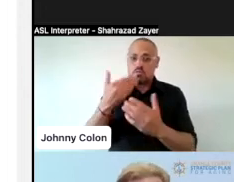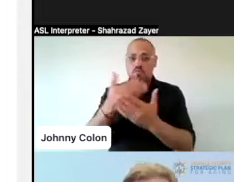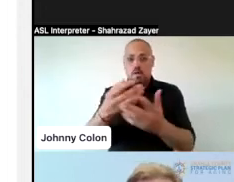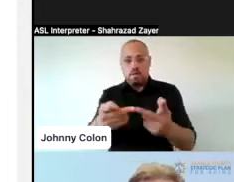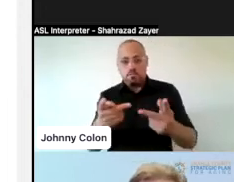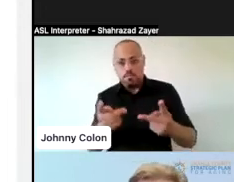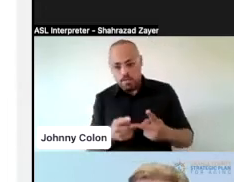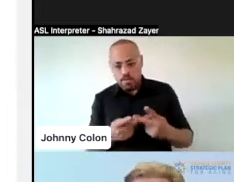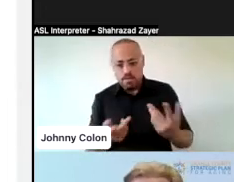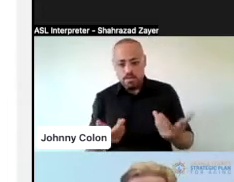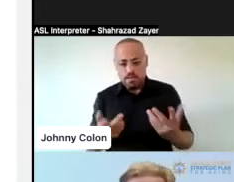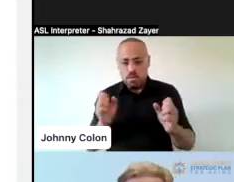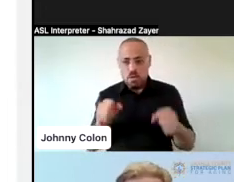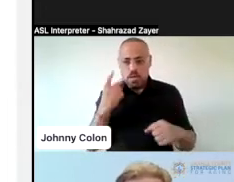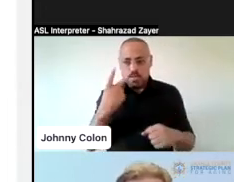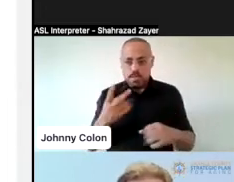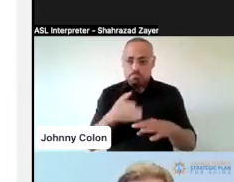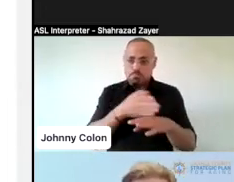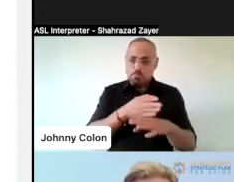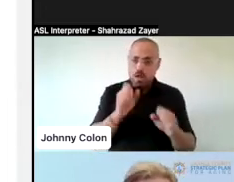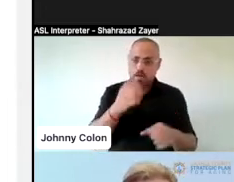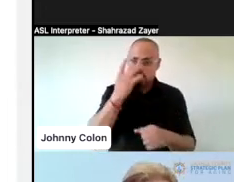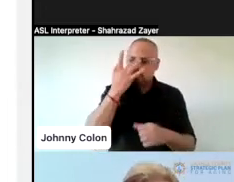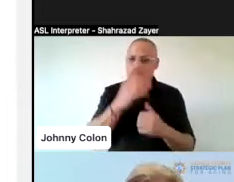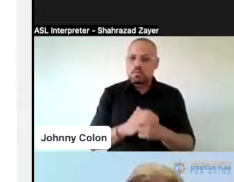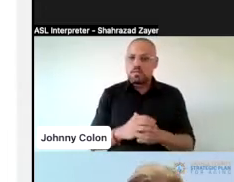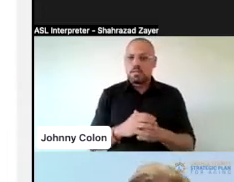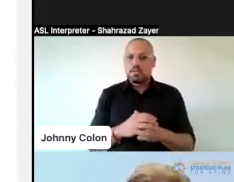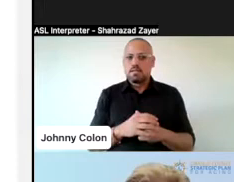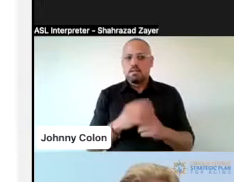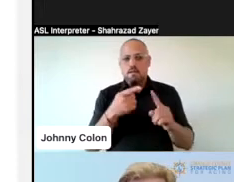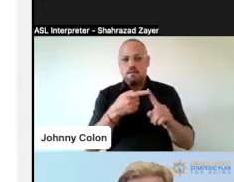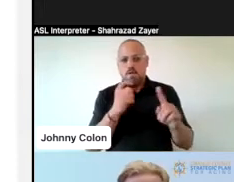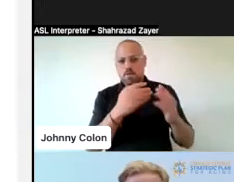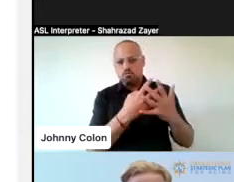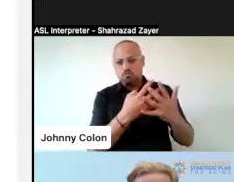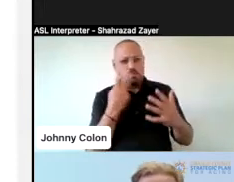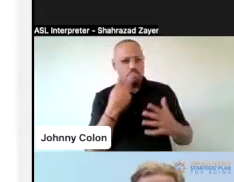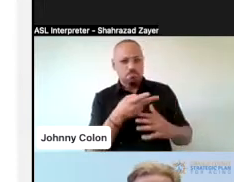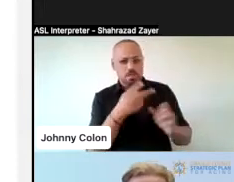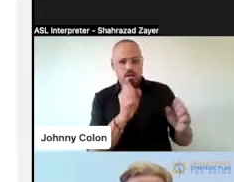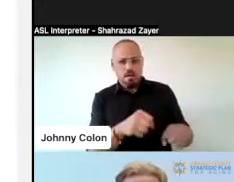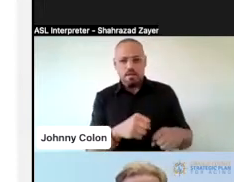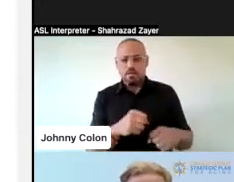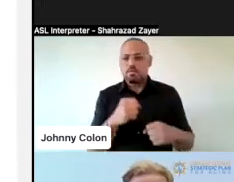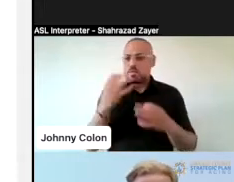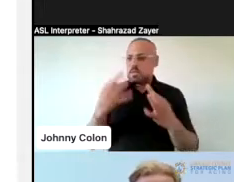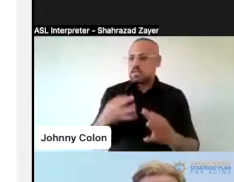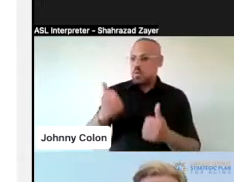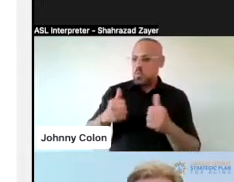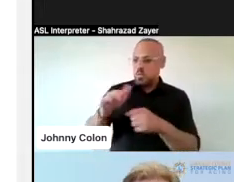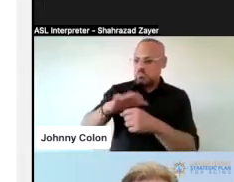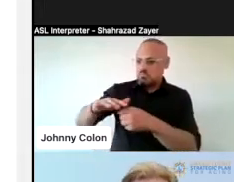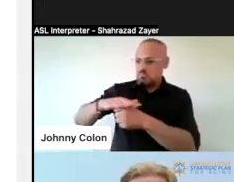where we can see some numbers. So as you can see from the screen, when we were deciding which areas to focus our report